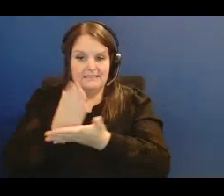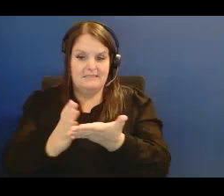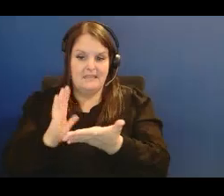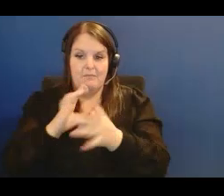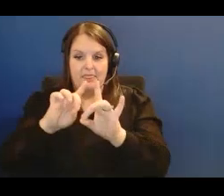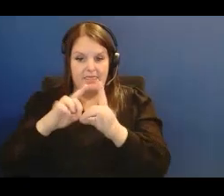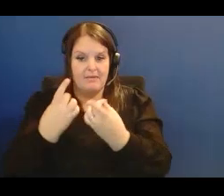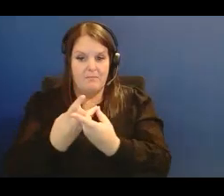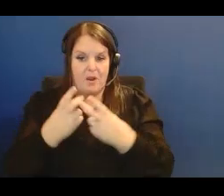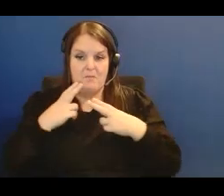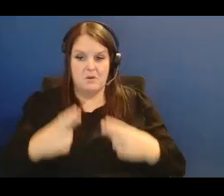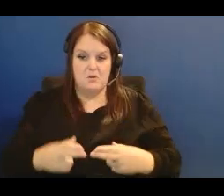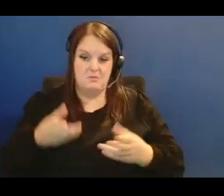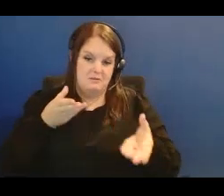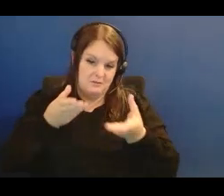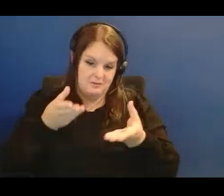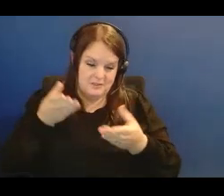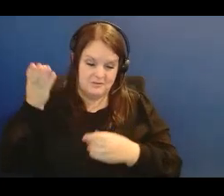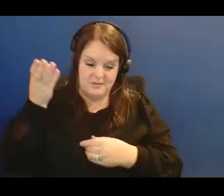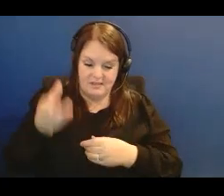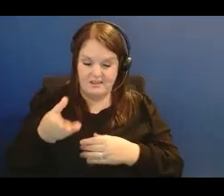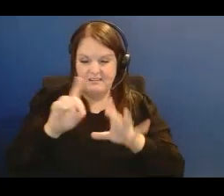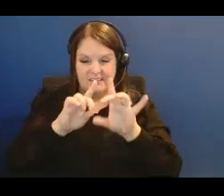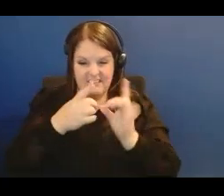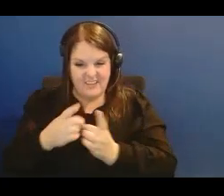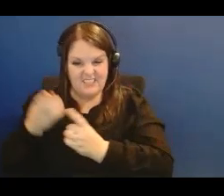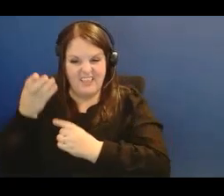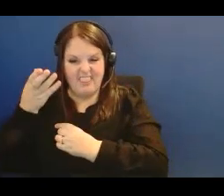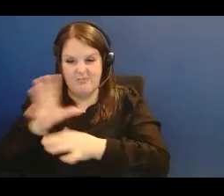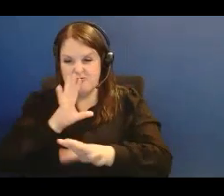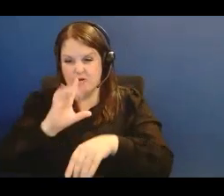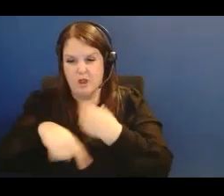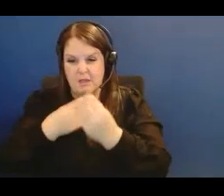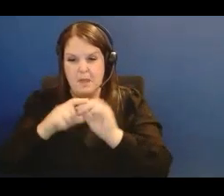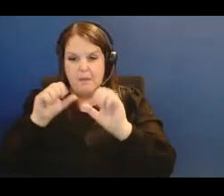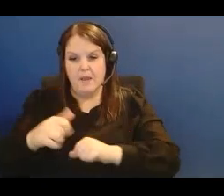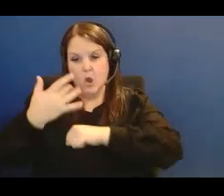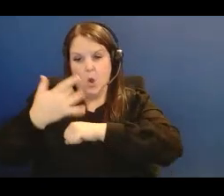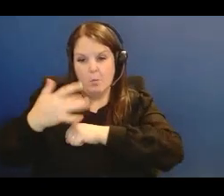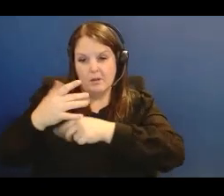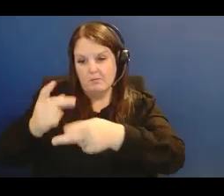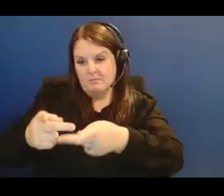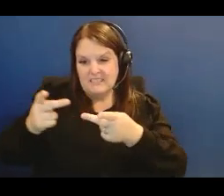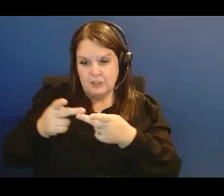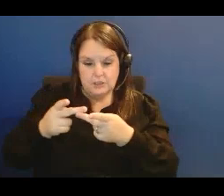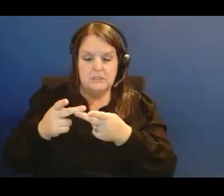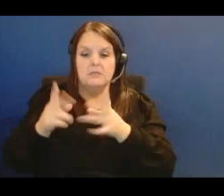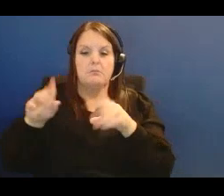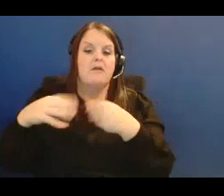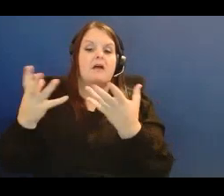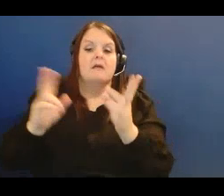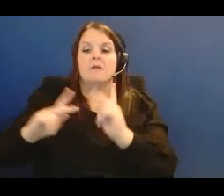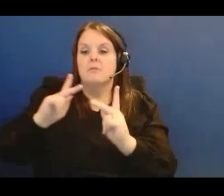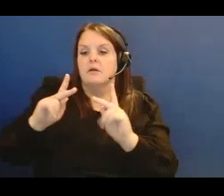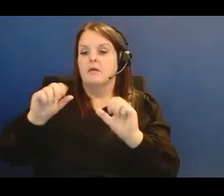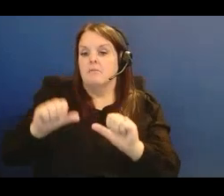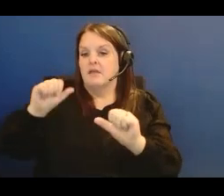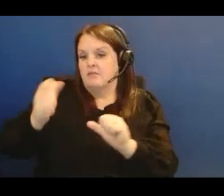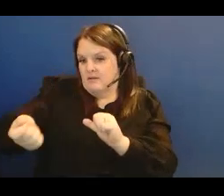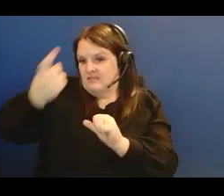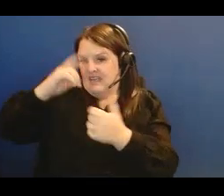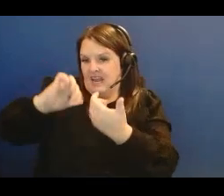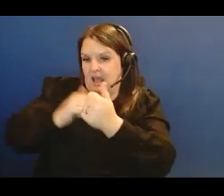Department of Human Services divisions were actually there talking about open positions and giving people the ability to understand how they